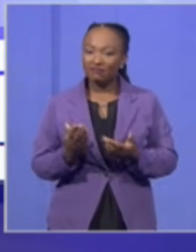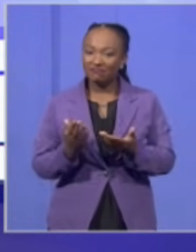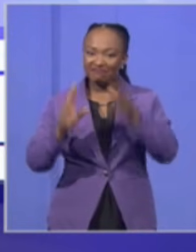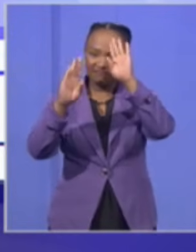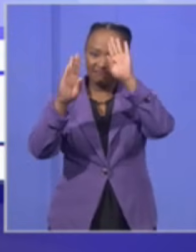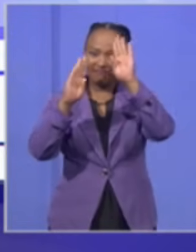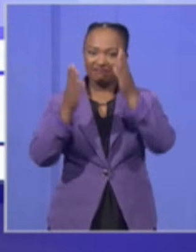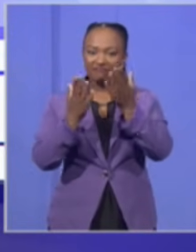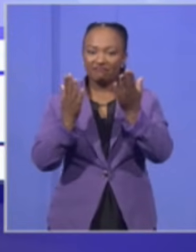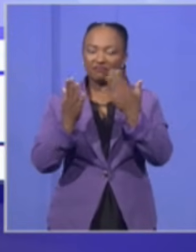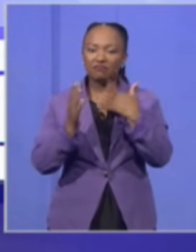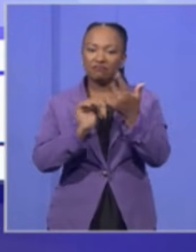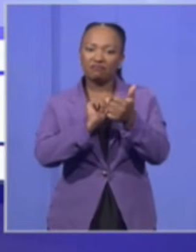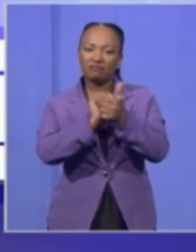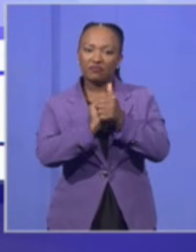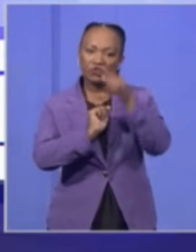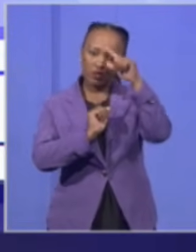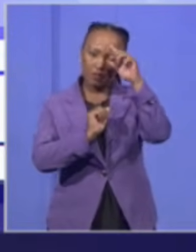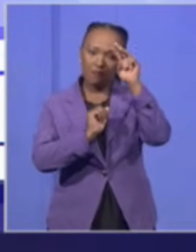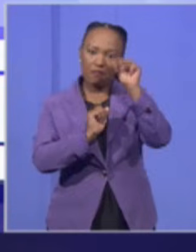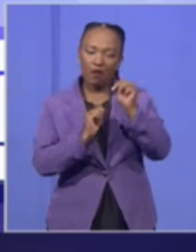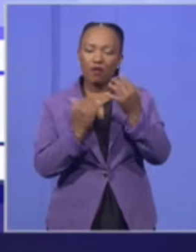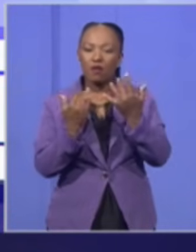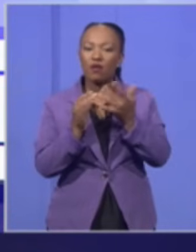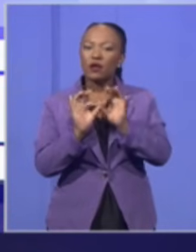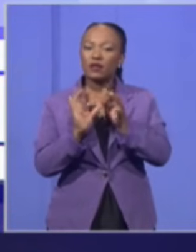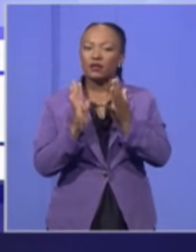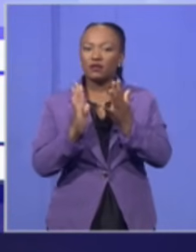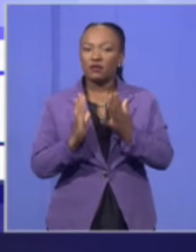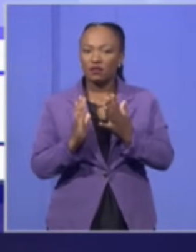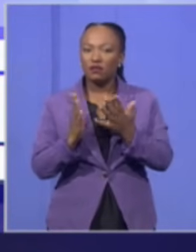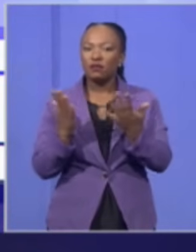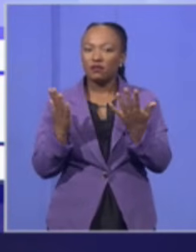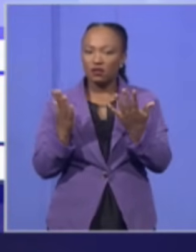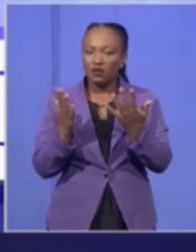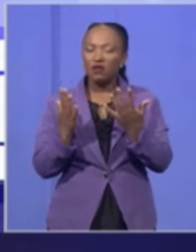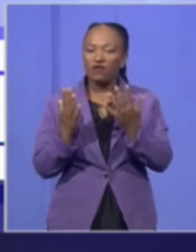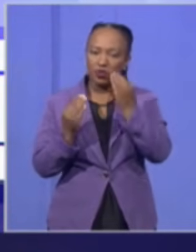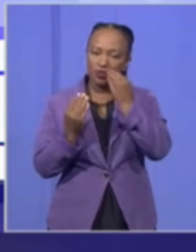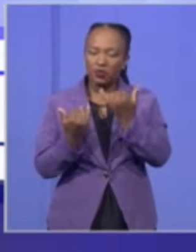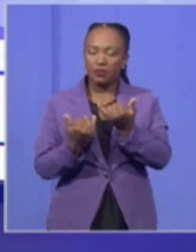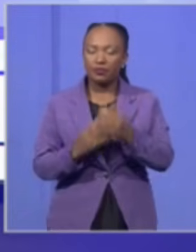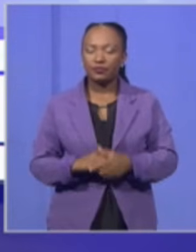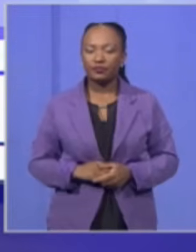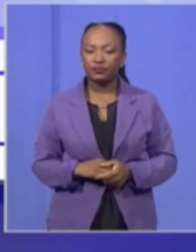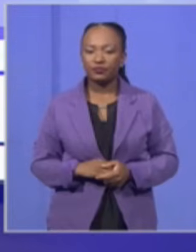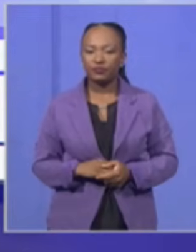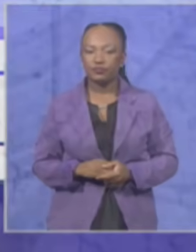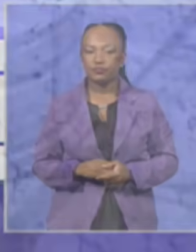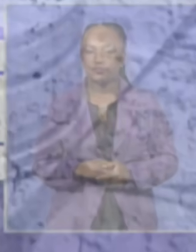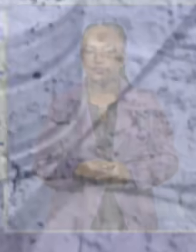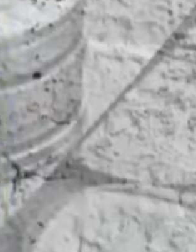Bešunthobela ke tla thušana le Mphoteme bjalo ka mofetoledi wa polelo ya diatla ditabeng tša lehono.